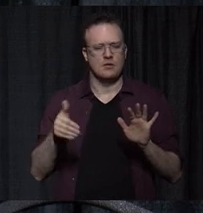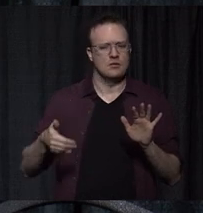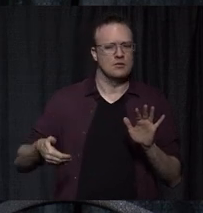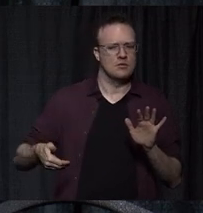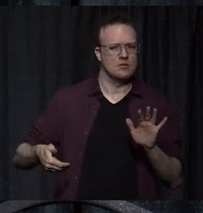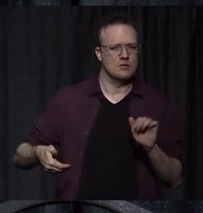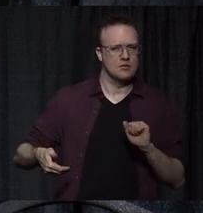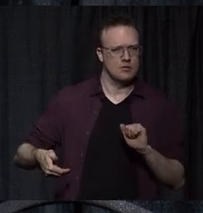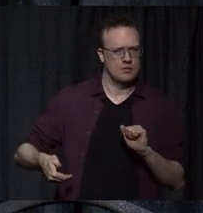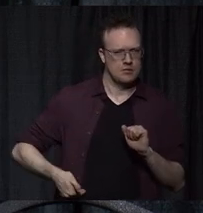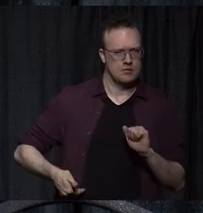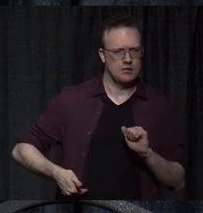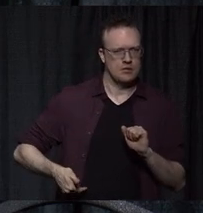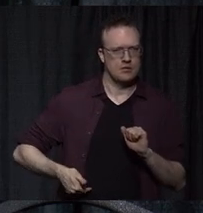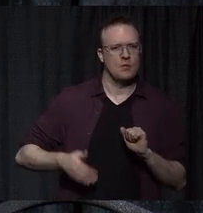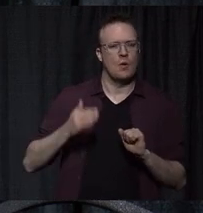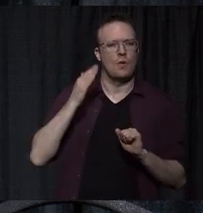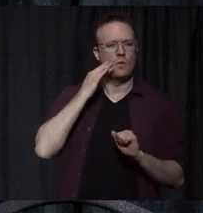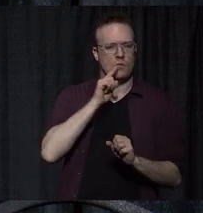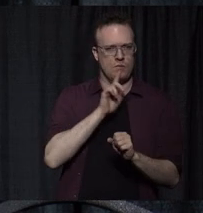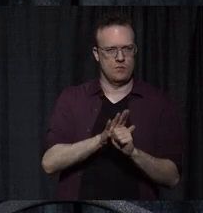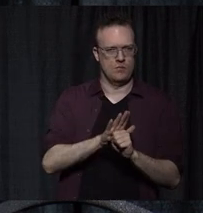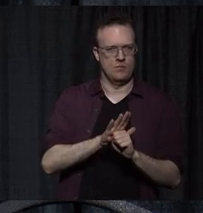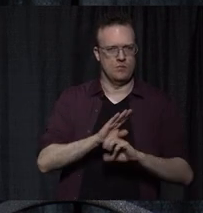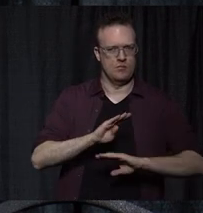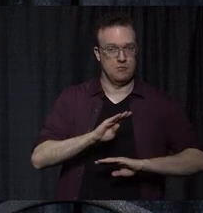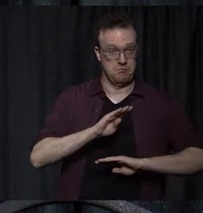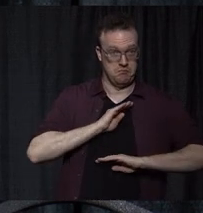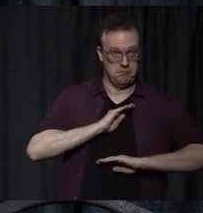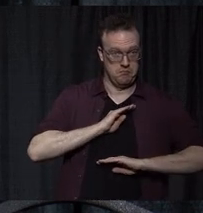of certainty and